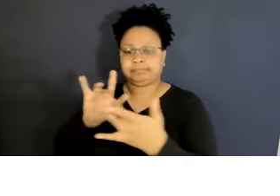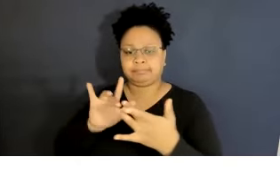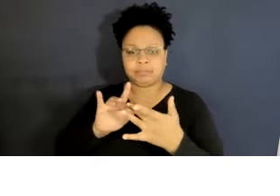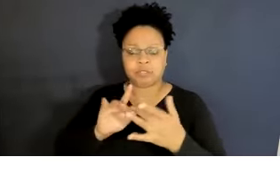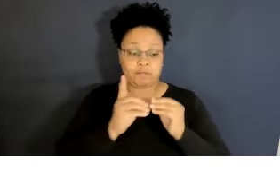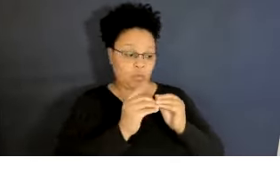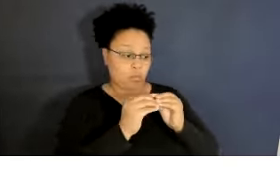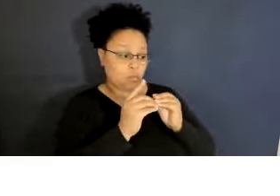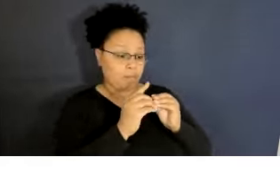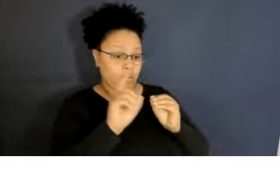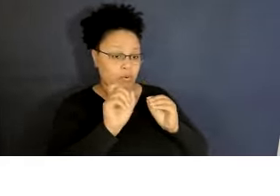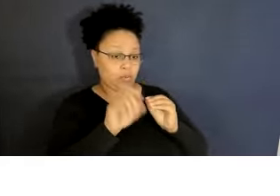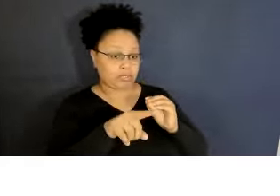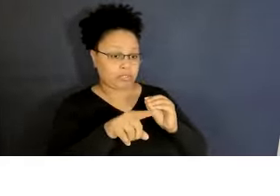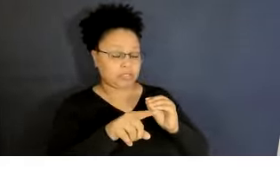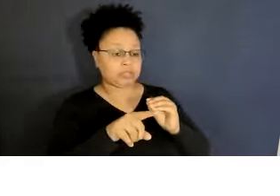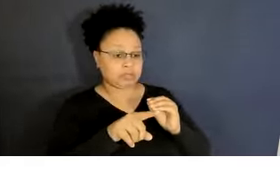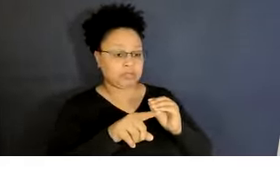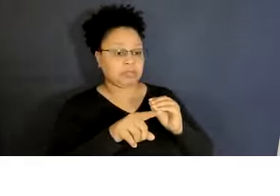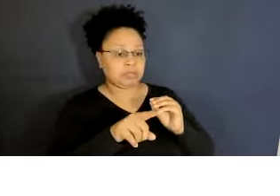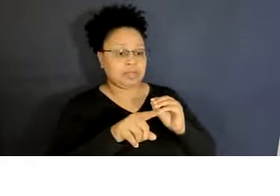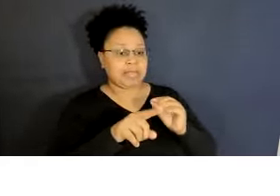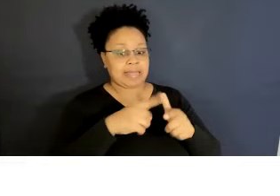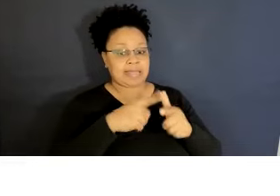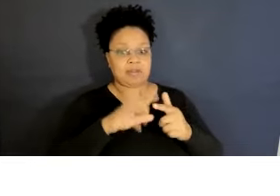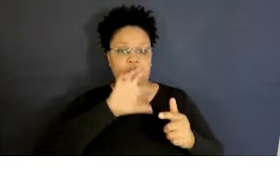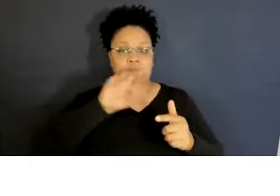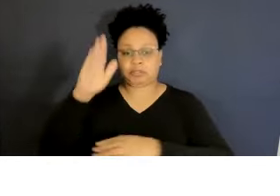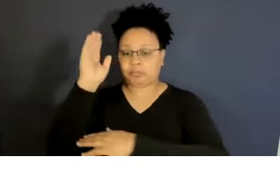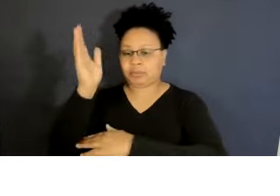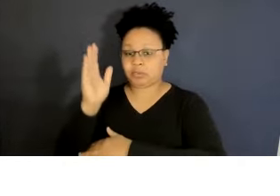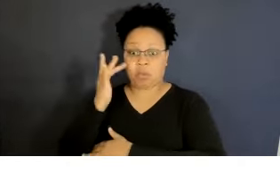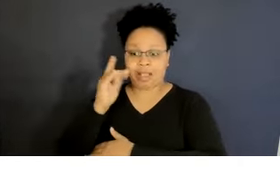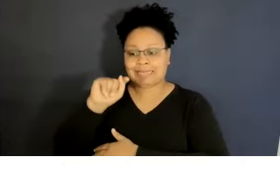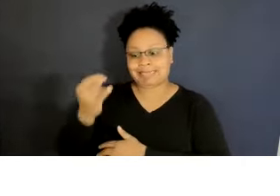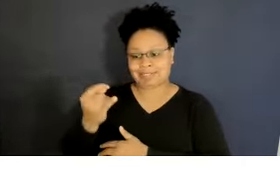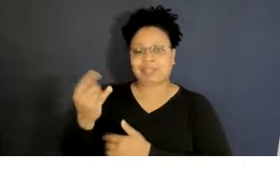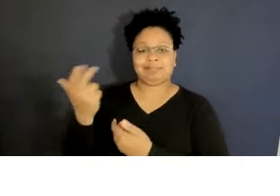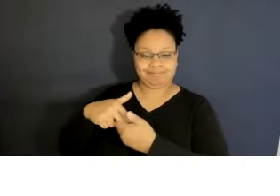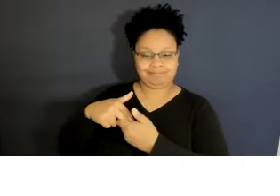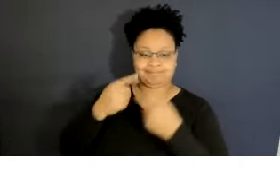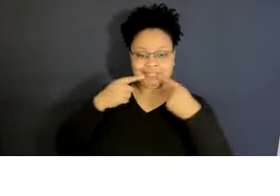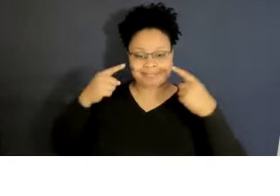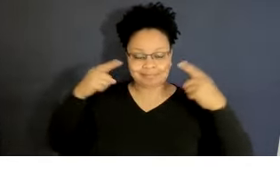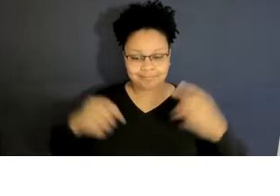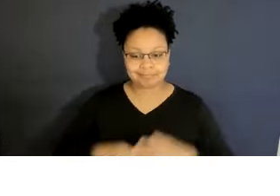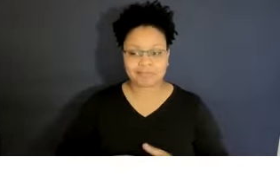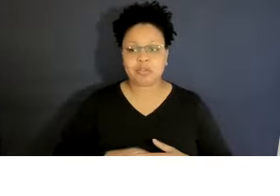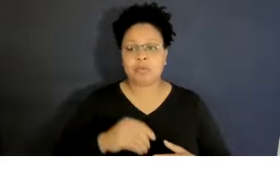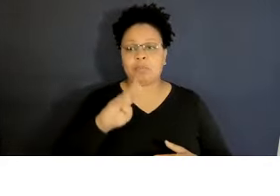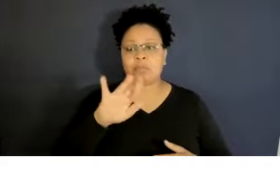more question, and then we're going to go back to the presentation because we do have TJ. So Bridget, if you would like to ask a question